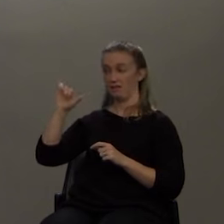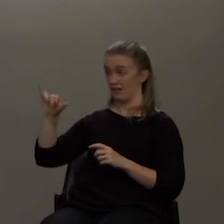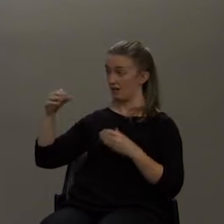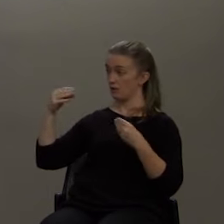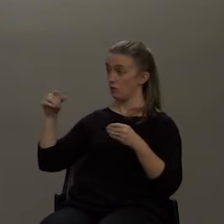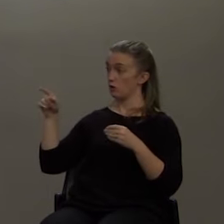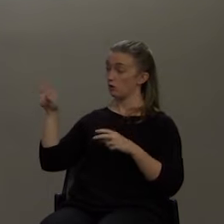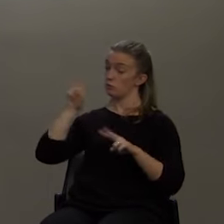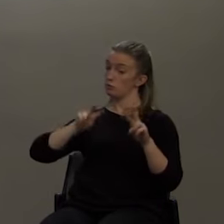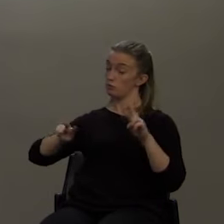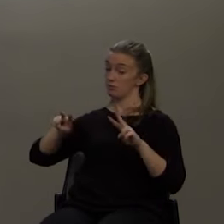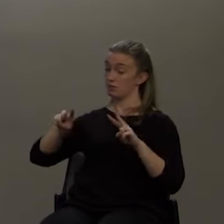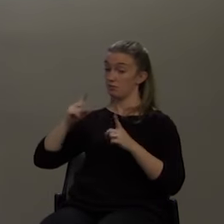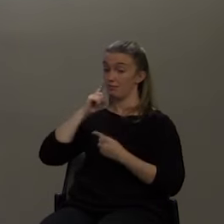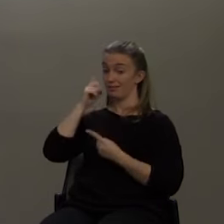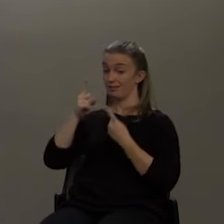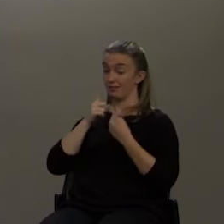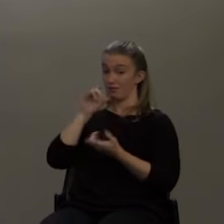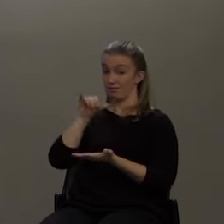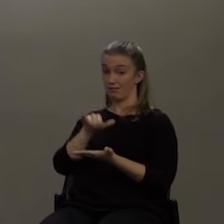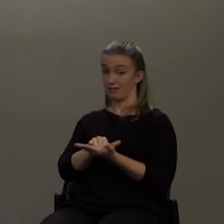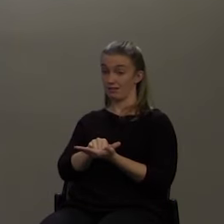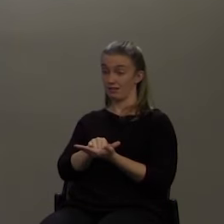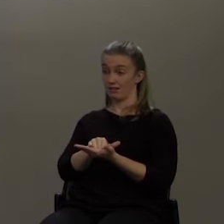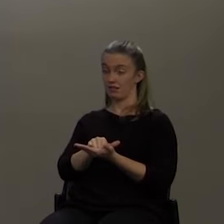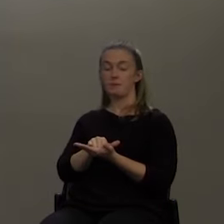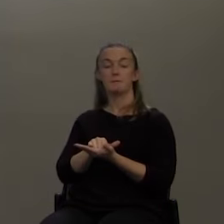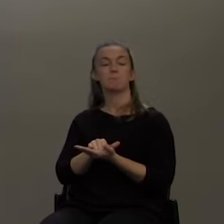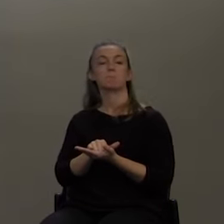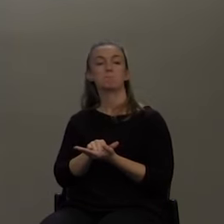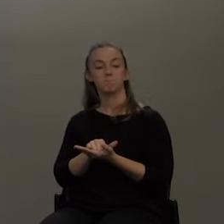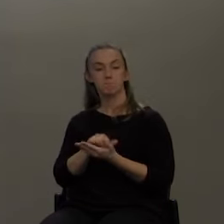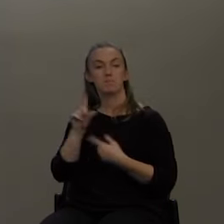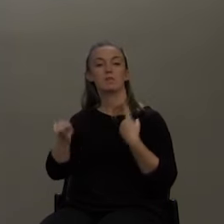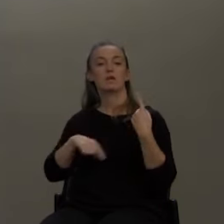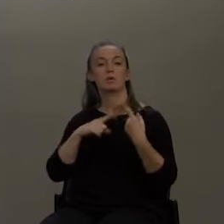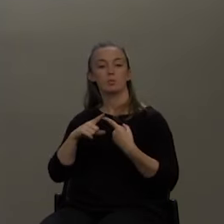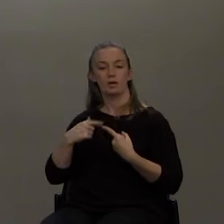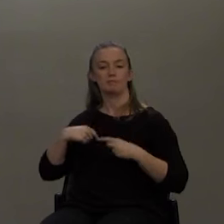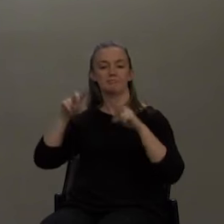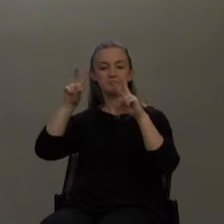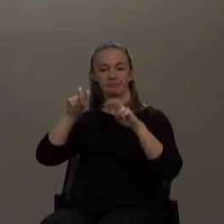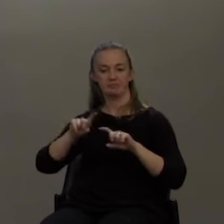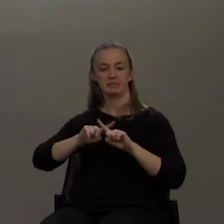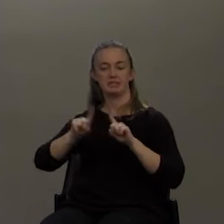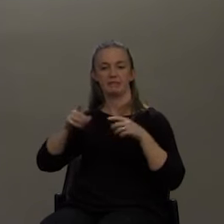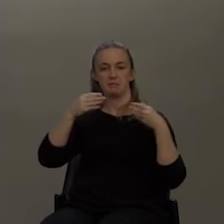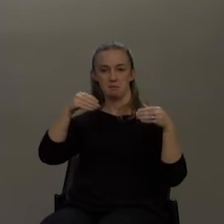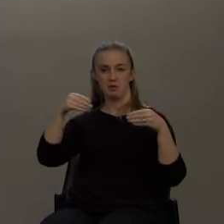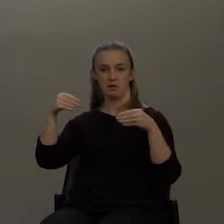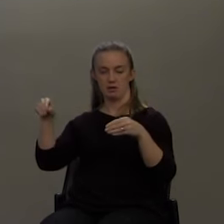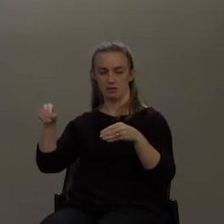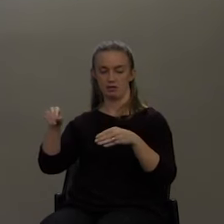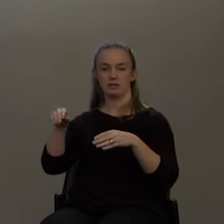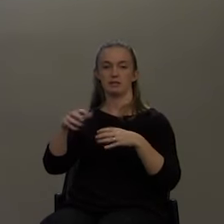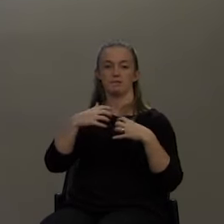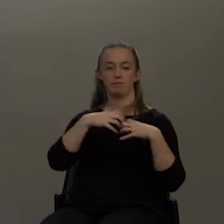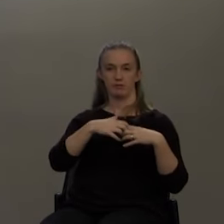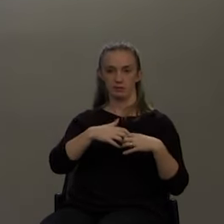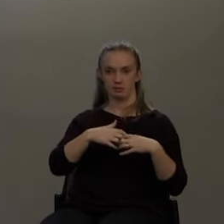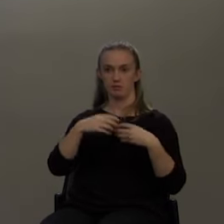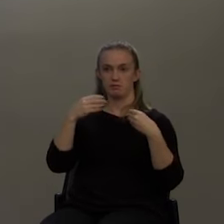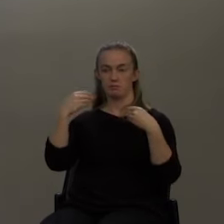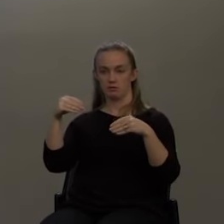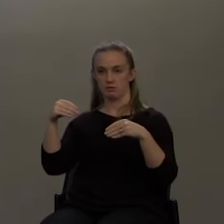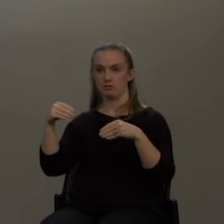any consideration of that? When we look at the various market segments, office, industrial, retail, we did look at vacancy.